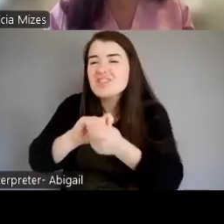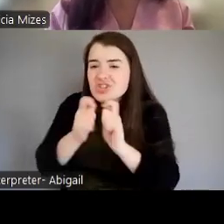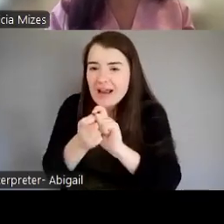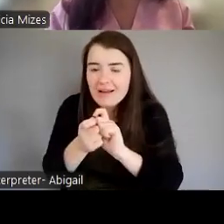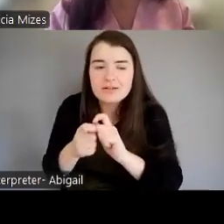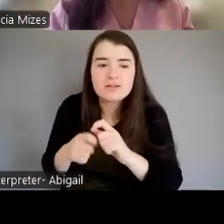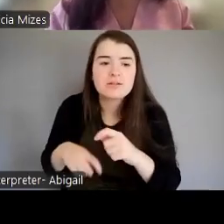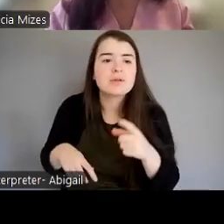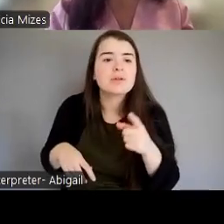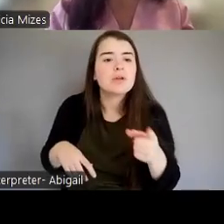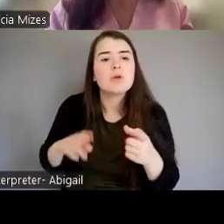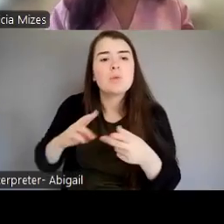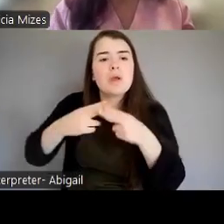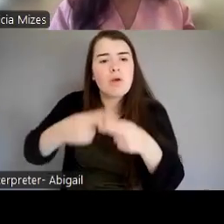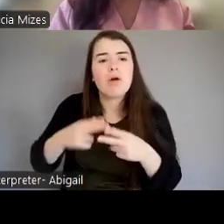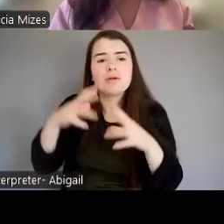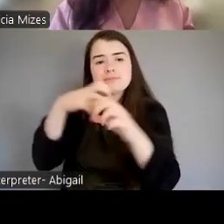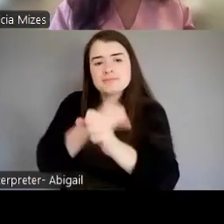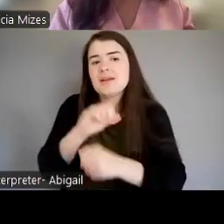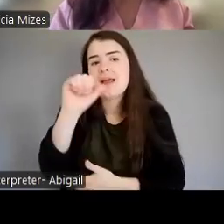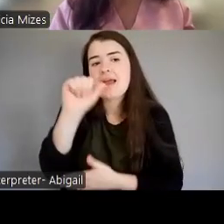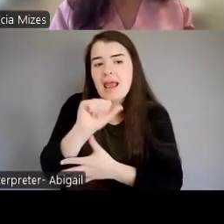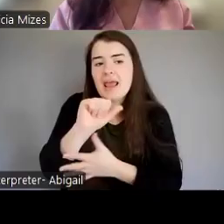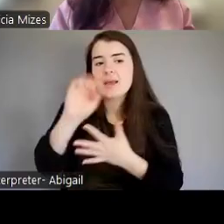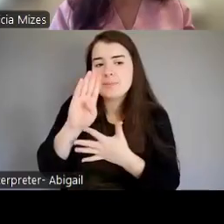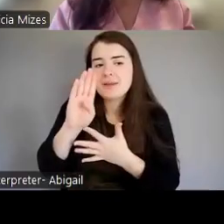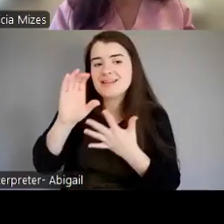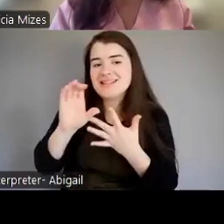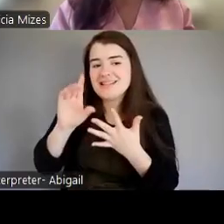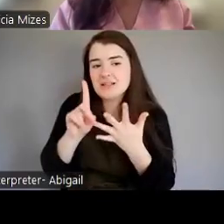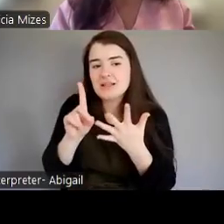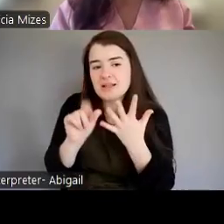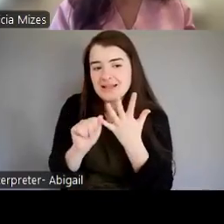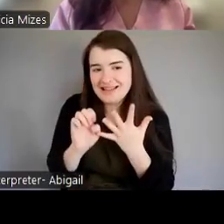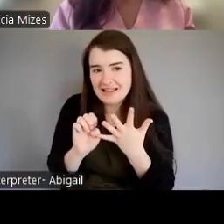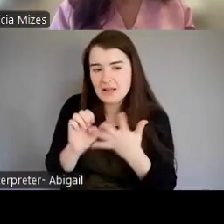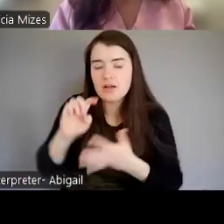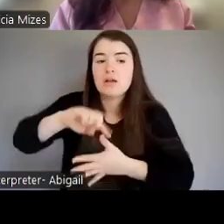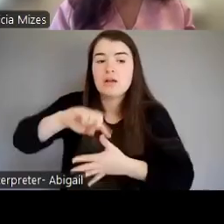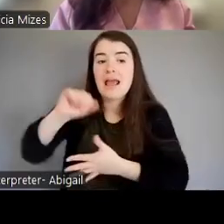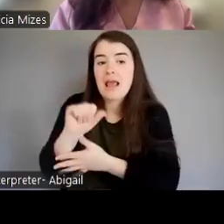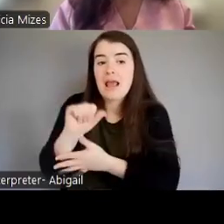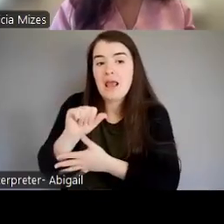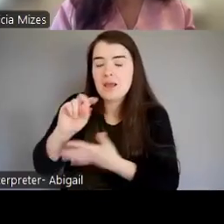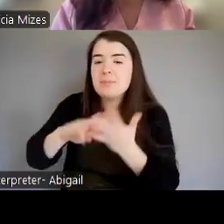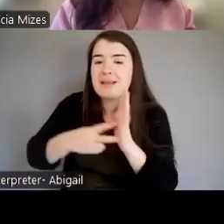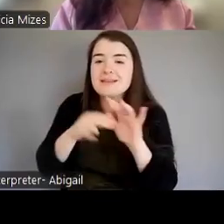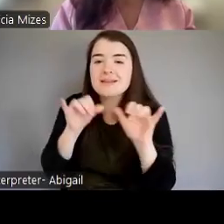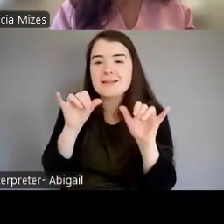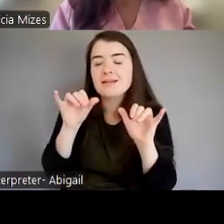mnemonic we call ABCDE. A stands for asymmetry. So that basically means if one half